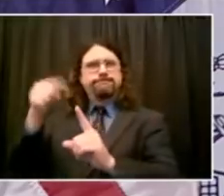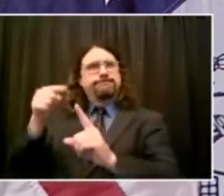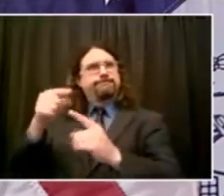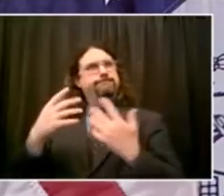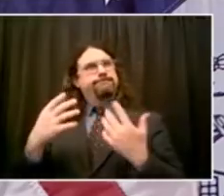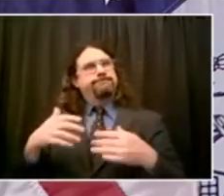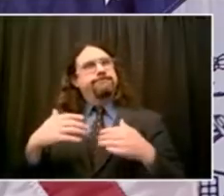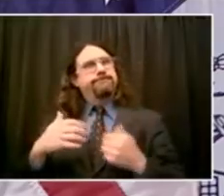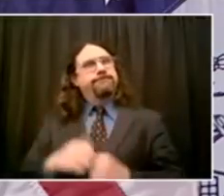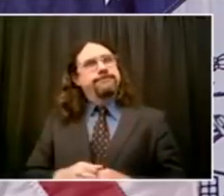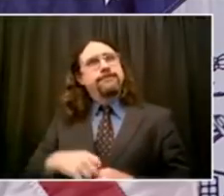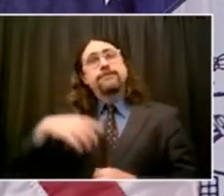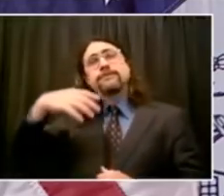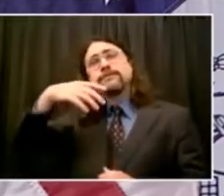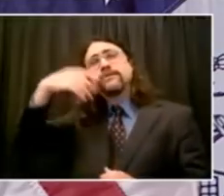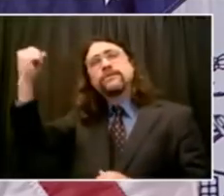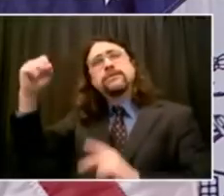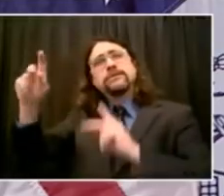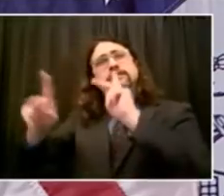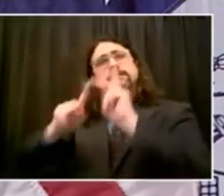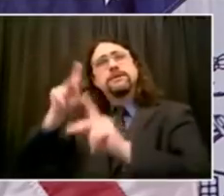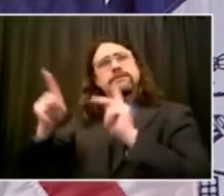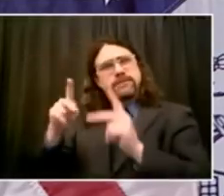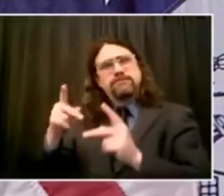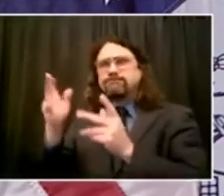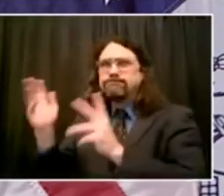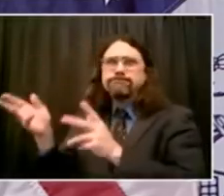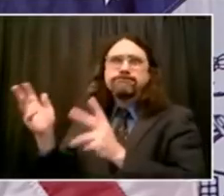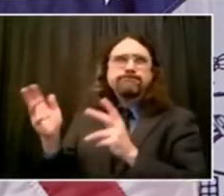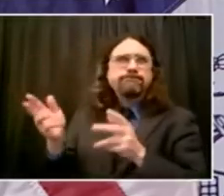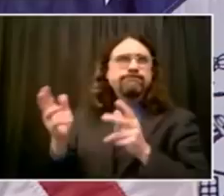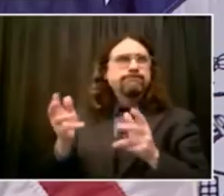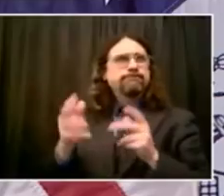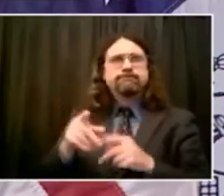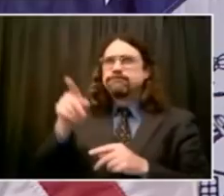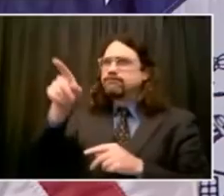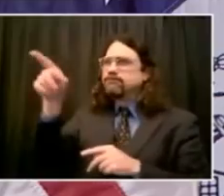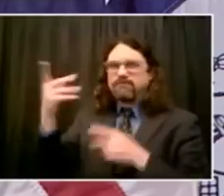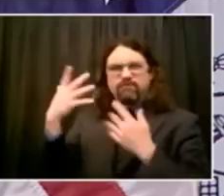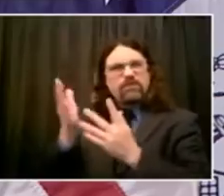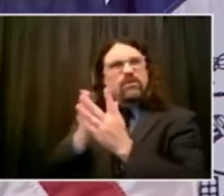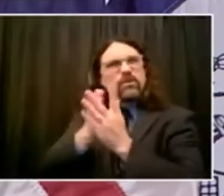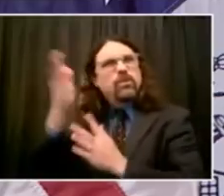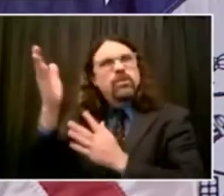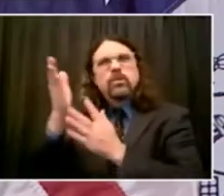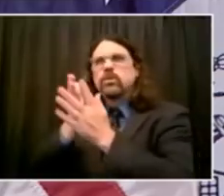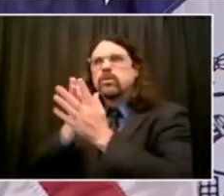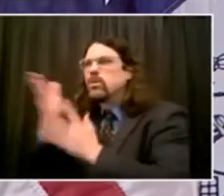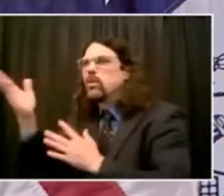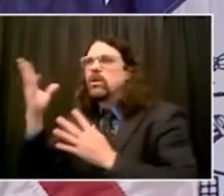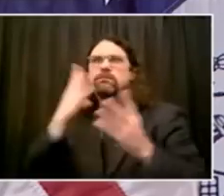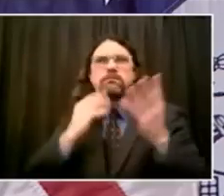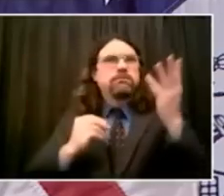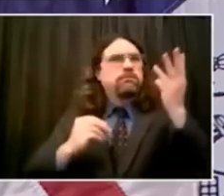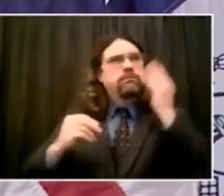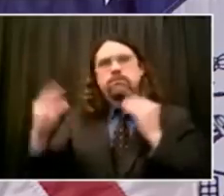previously. It gives you, for me at least, but I think for a lot of us, a sense of sort